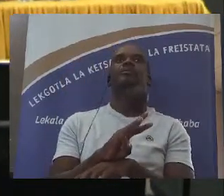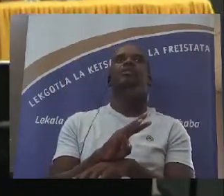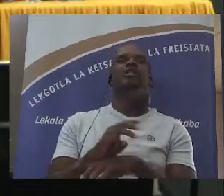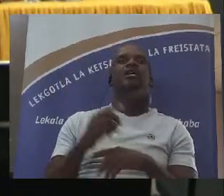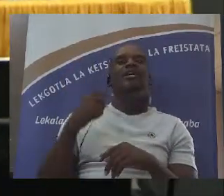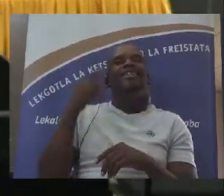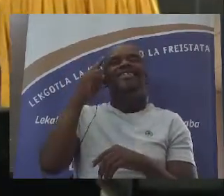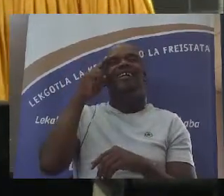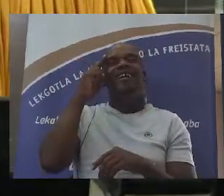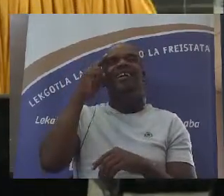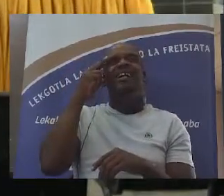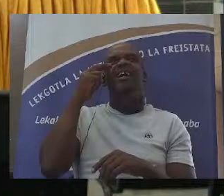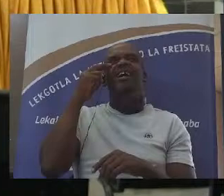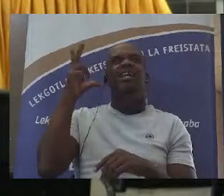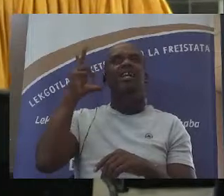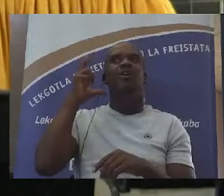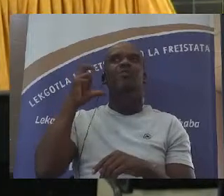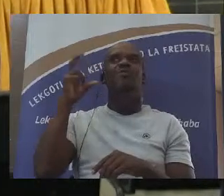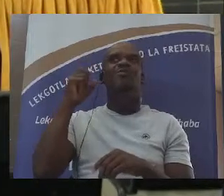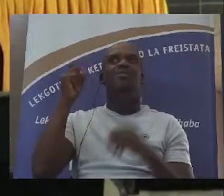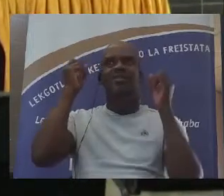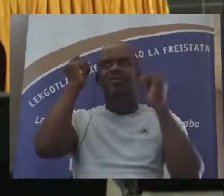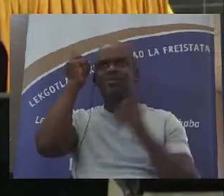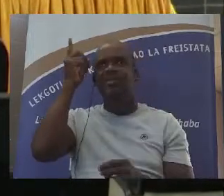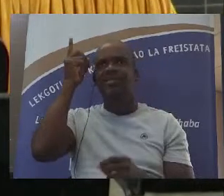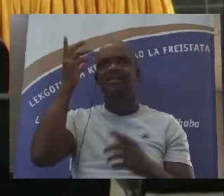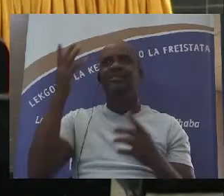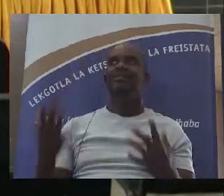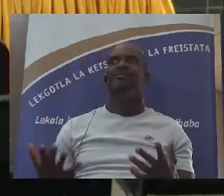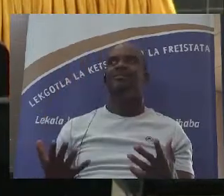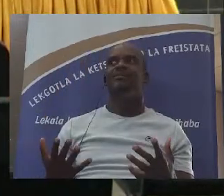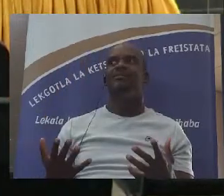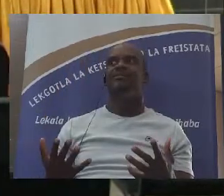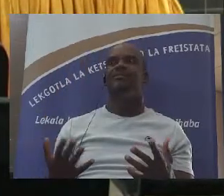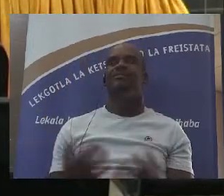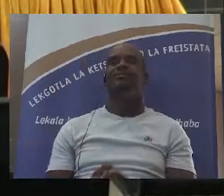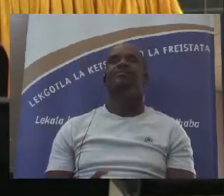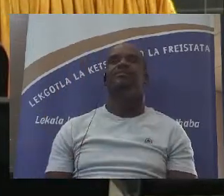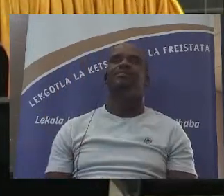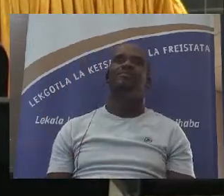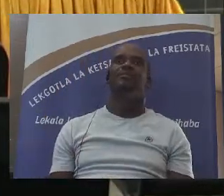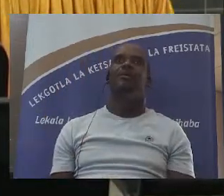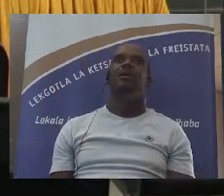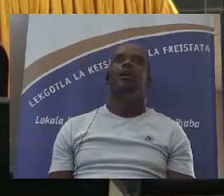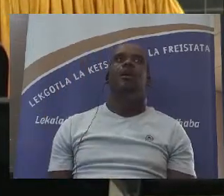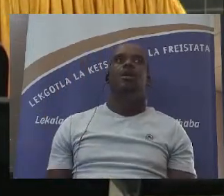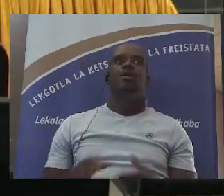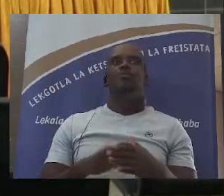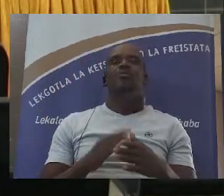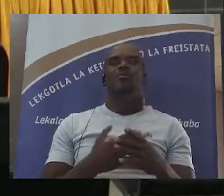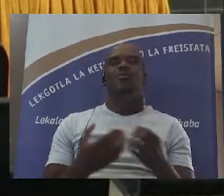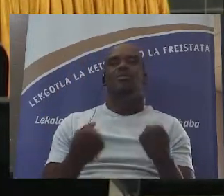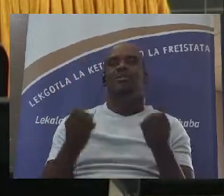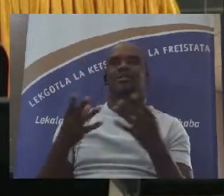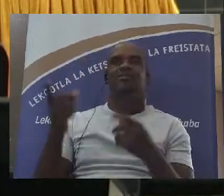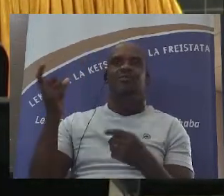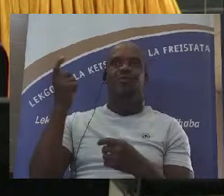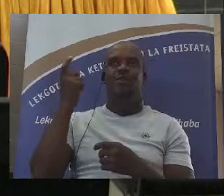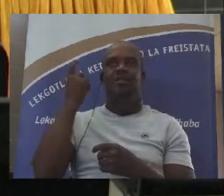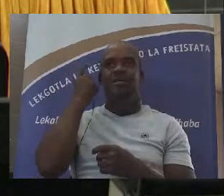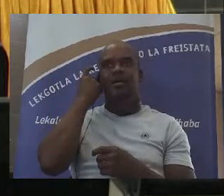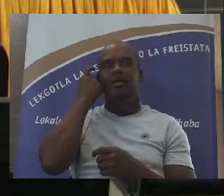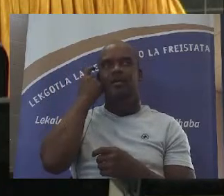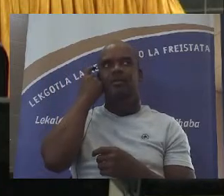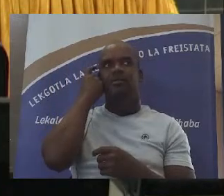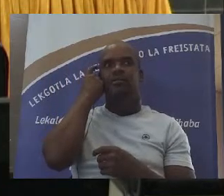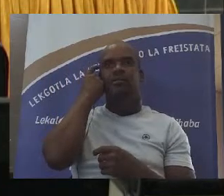utlwile he se buang hobane a ke re hona le gadgets tse le thusang with translation for those